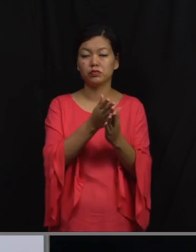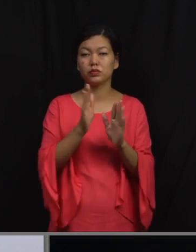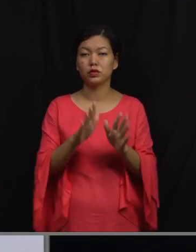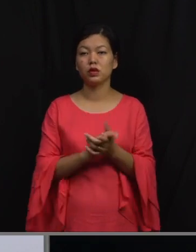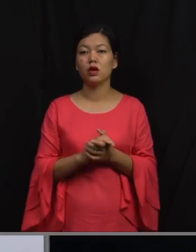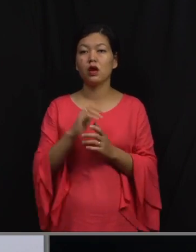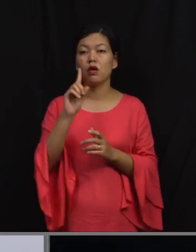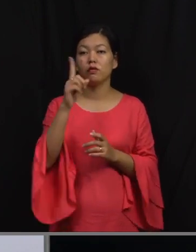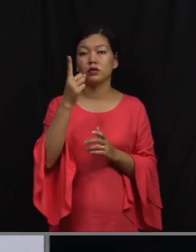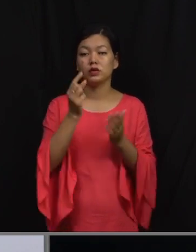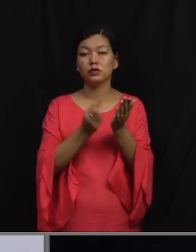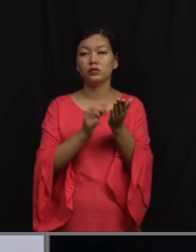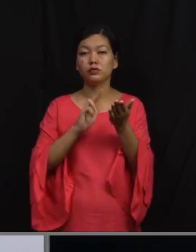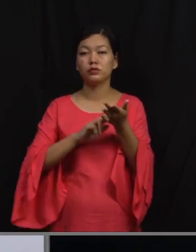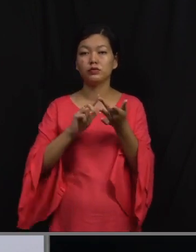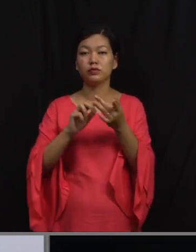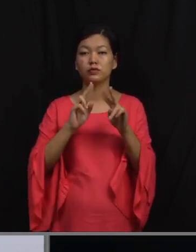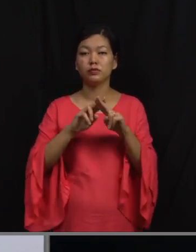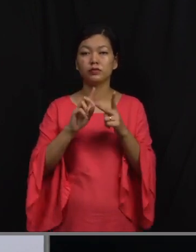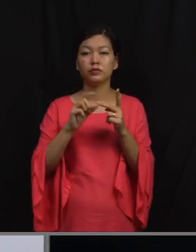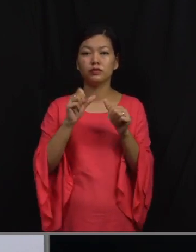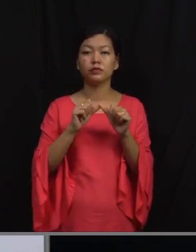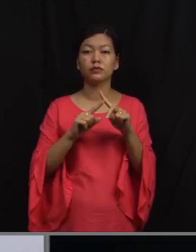call this unification,